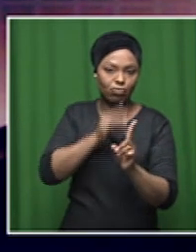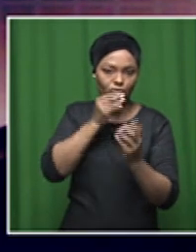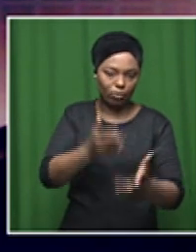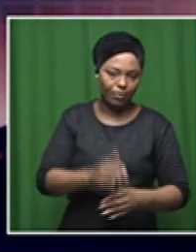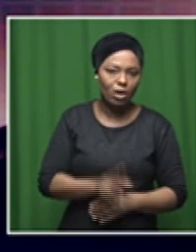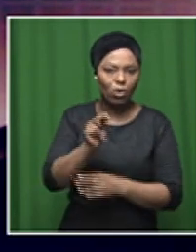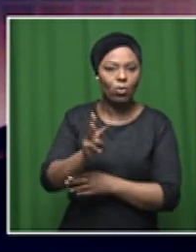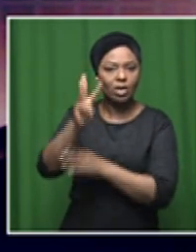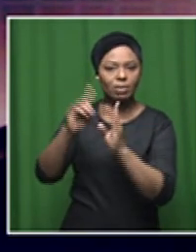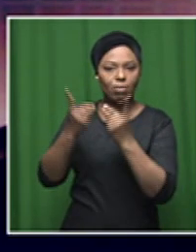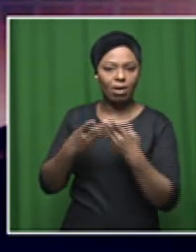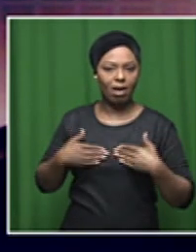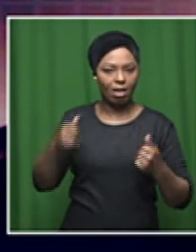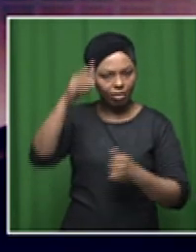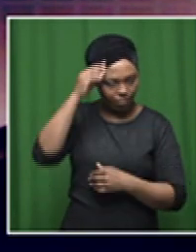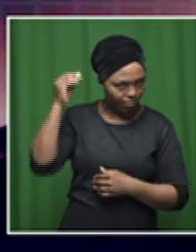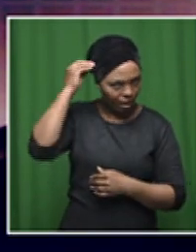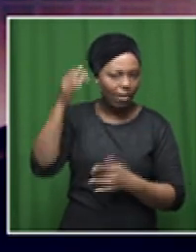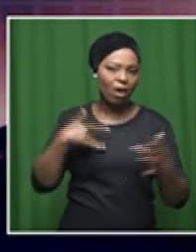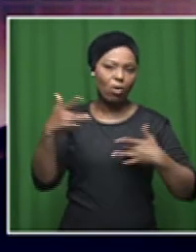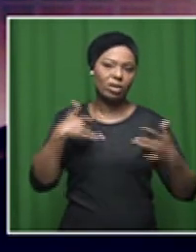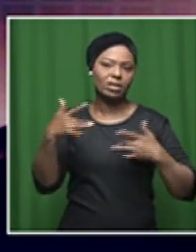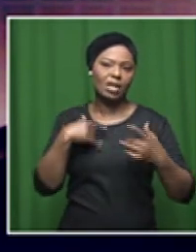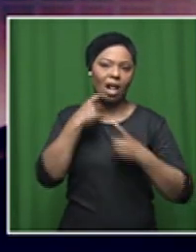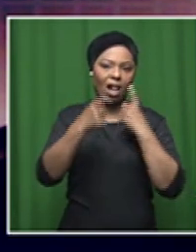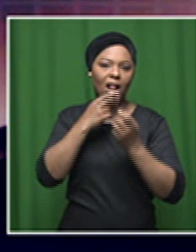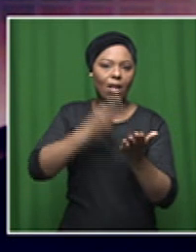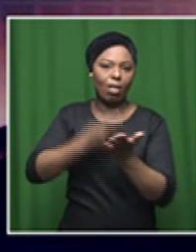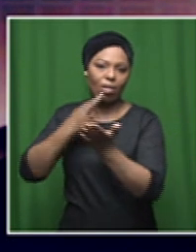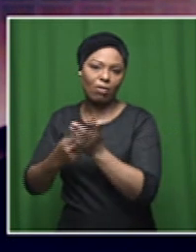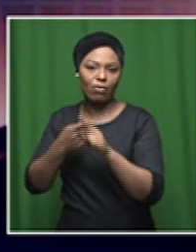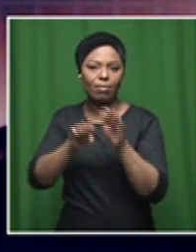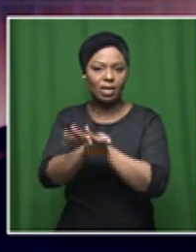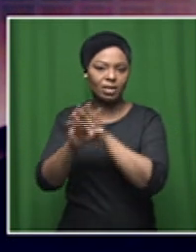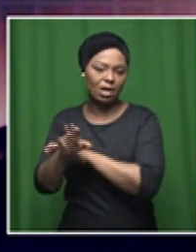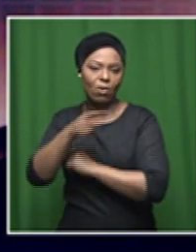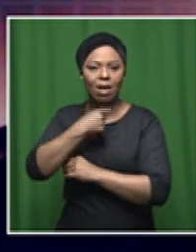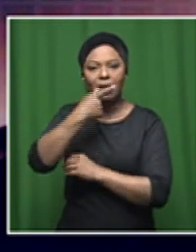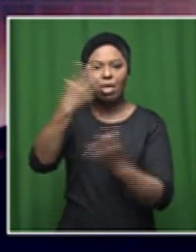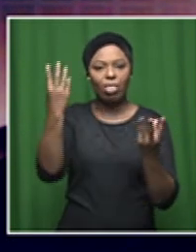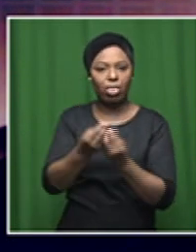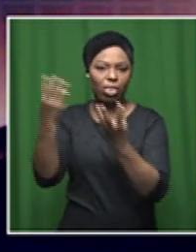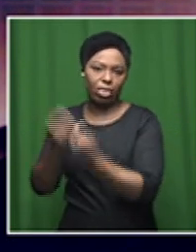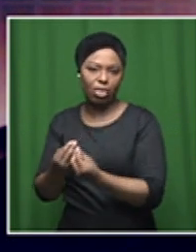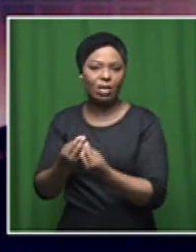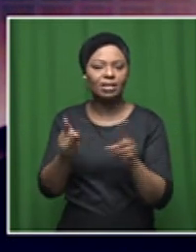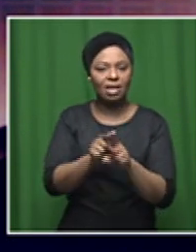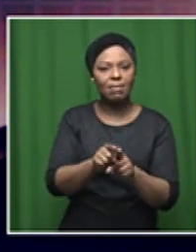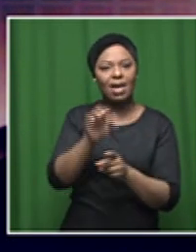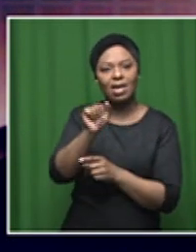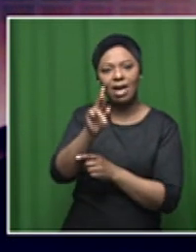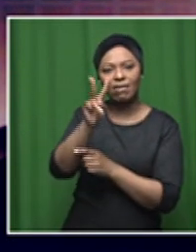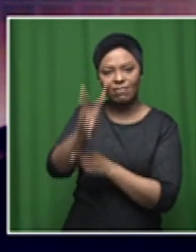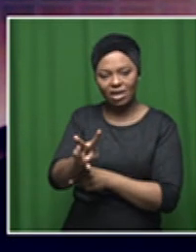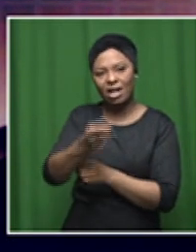Department of Health has noted with concern various reports in the media regarding this alleged unavailability of medication from patients with regards to this medication